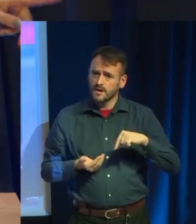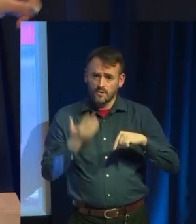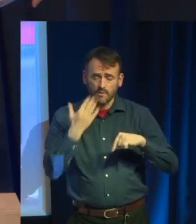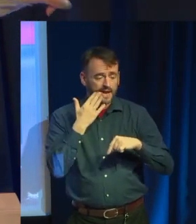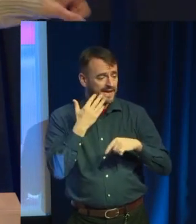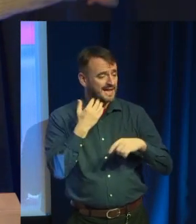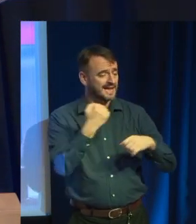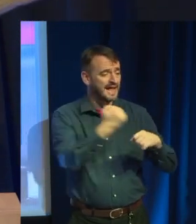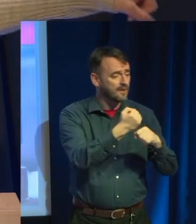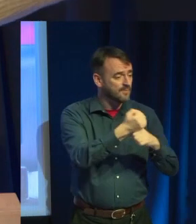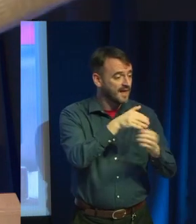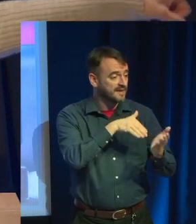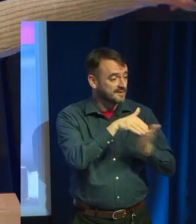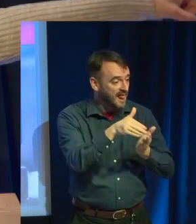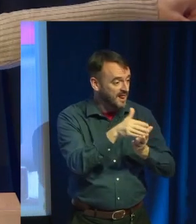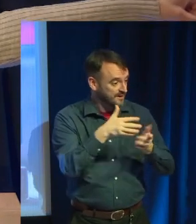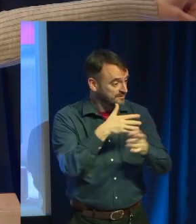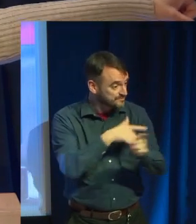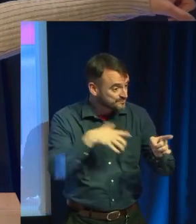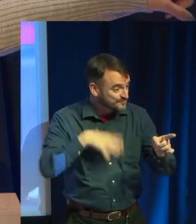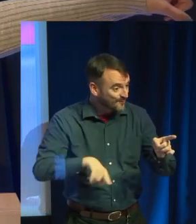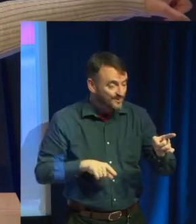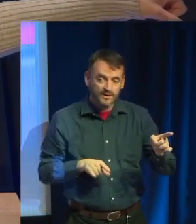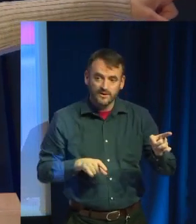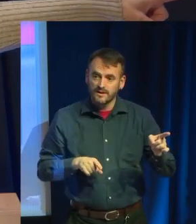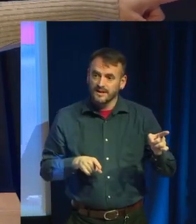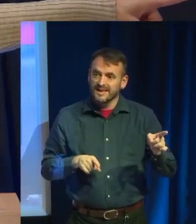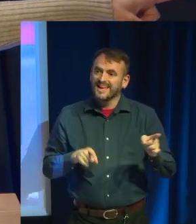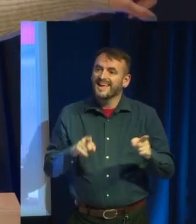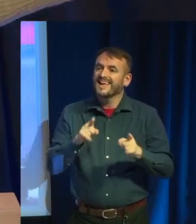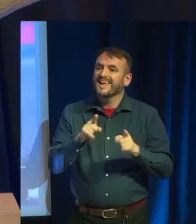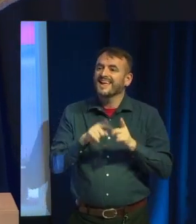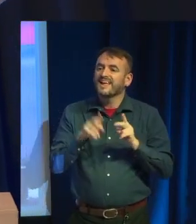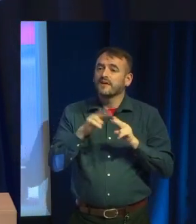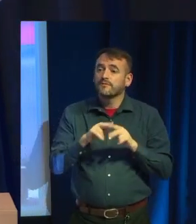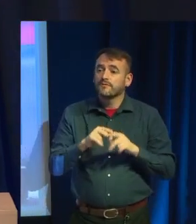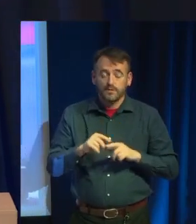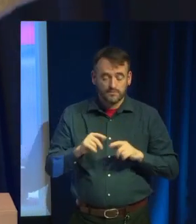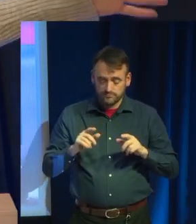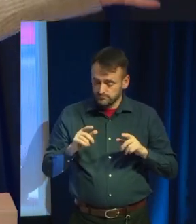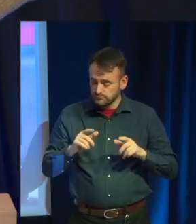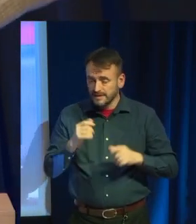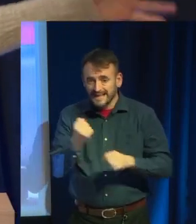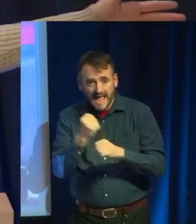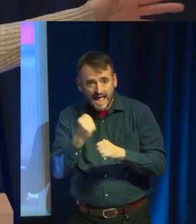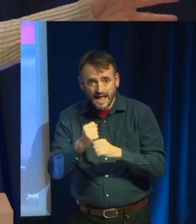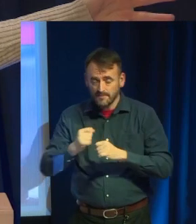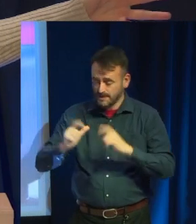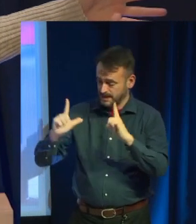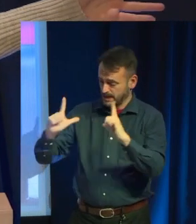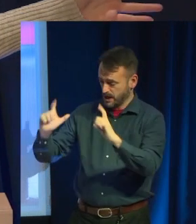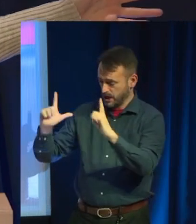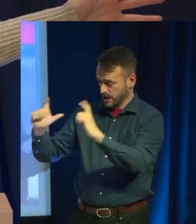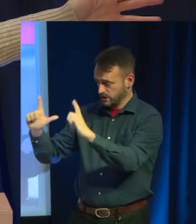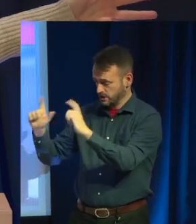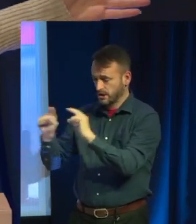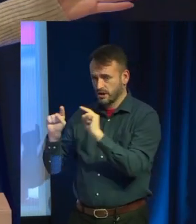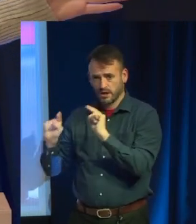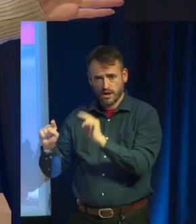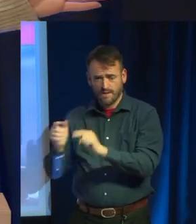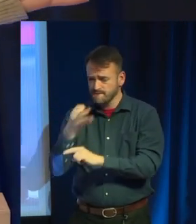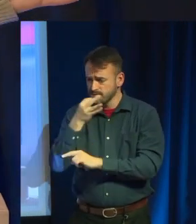Because if those images are the only ones you have, yeah, how beautiful they are, but it's